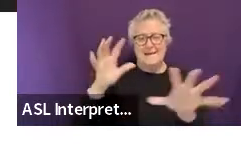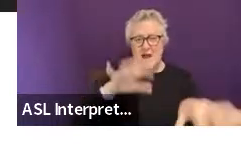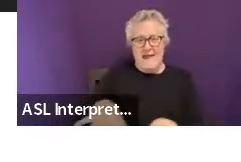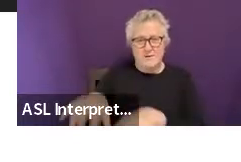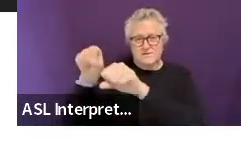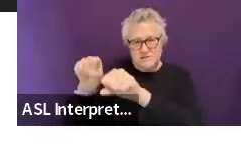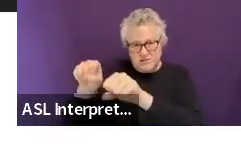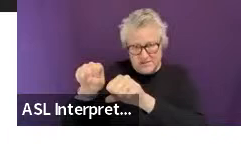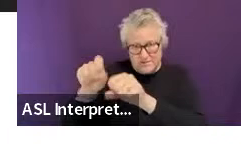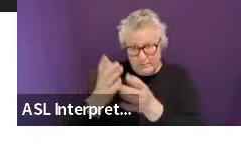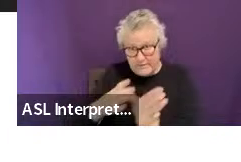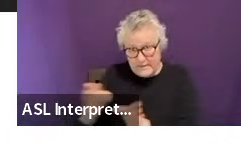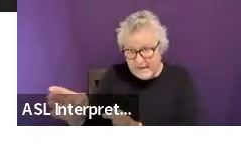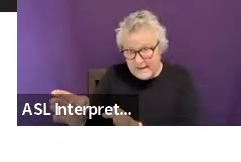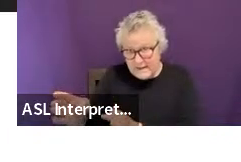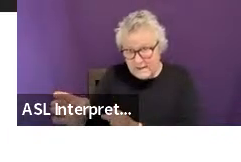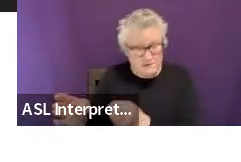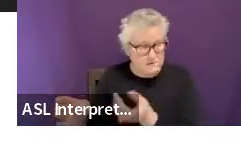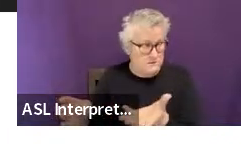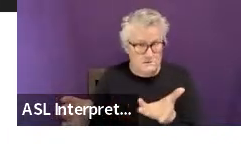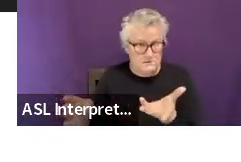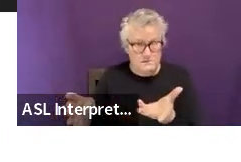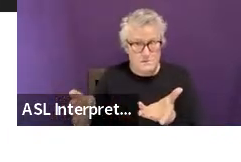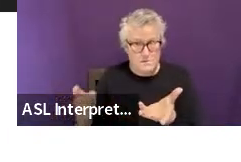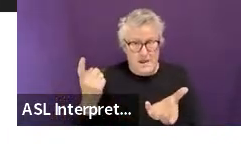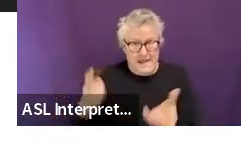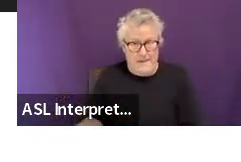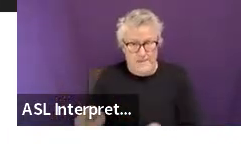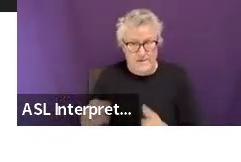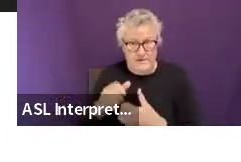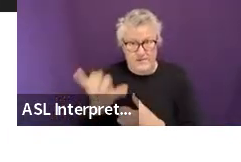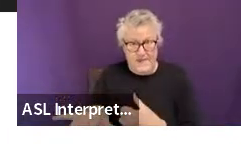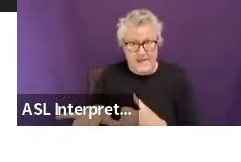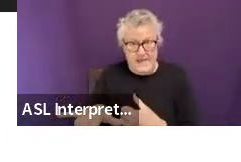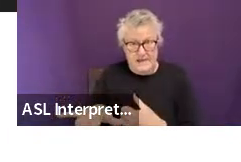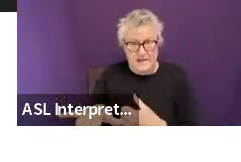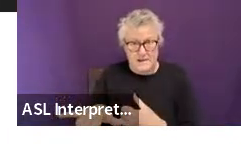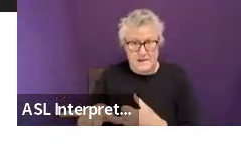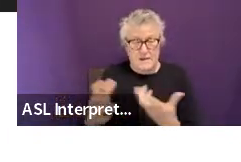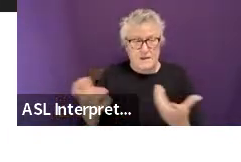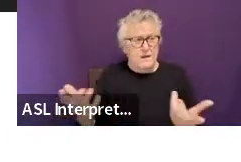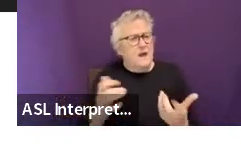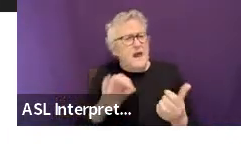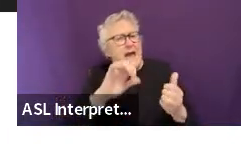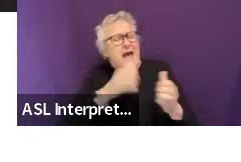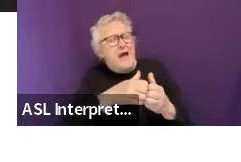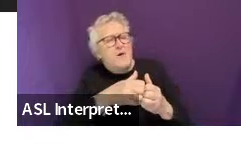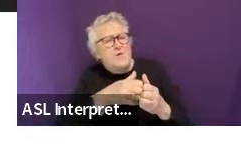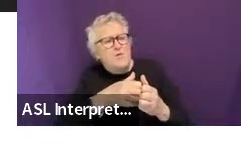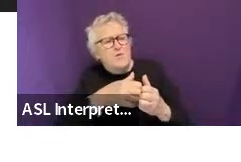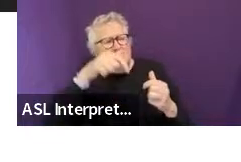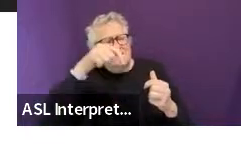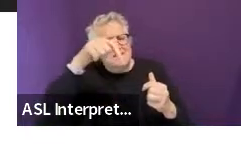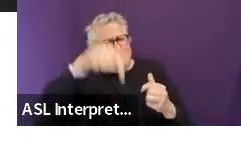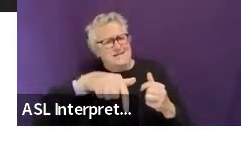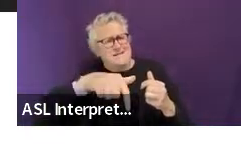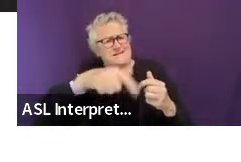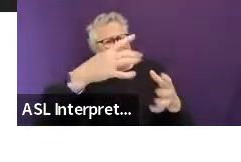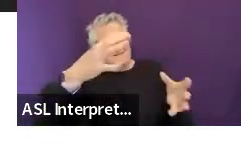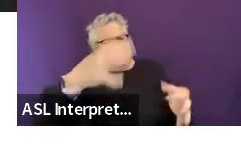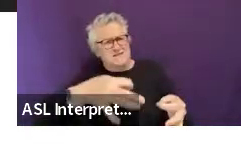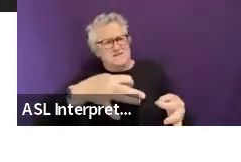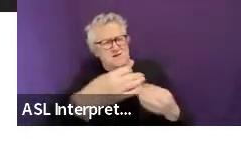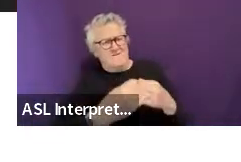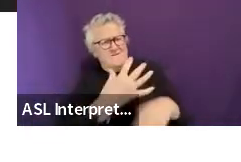lanes? How is that going to affect our house where we live? How does it affect our decisions moving forward? How does